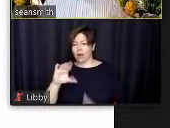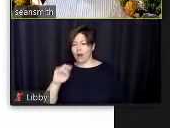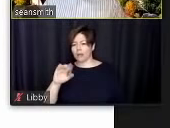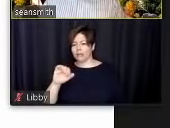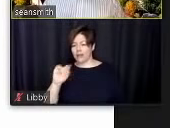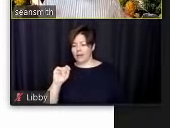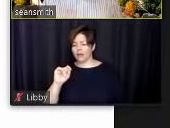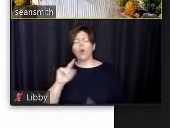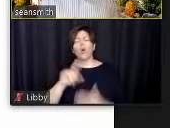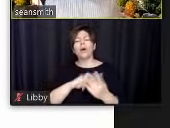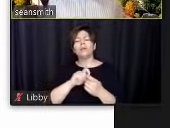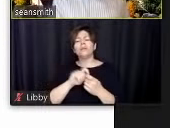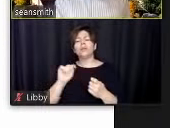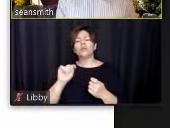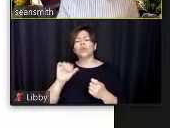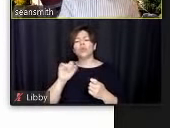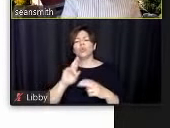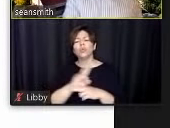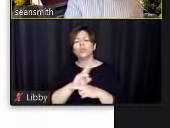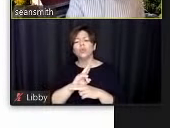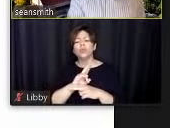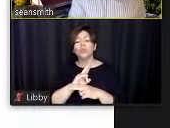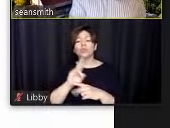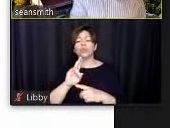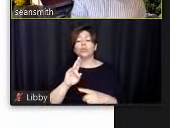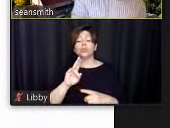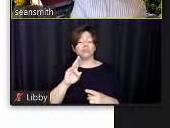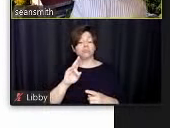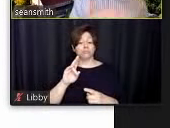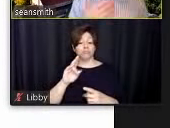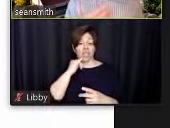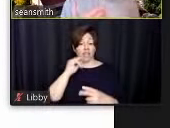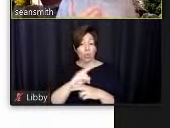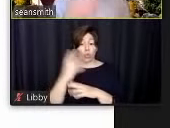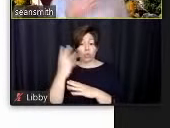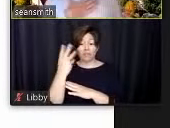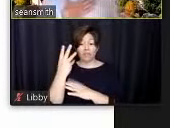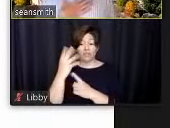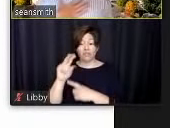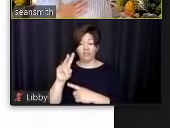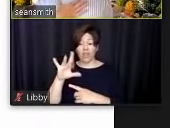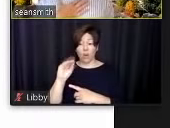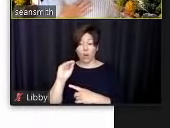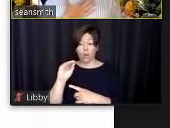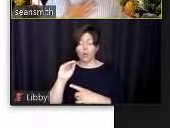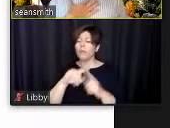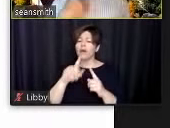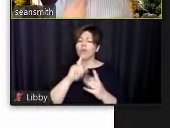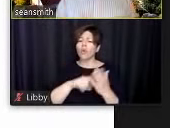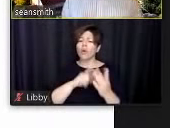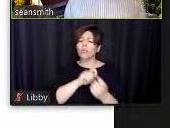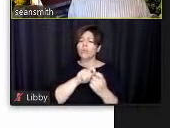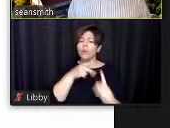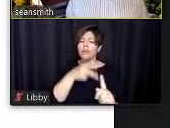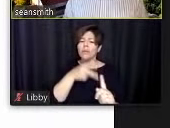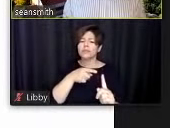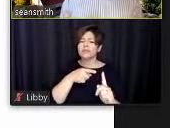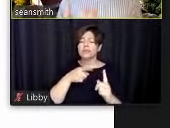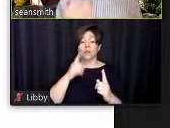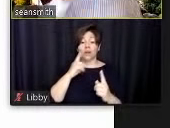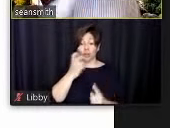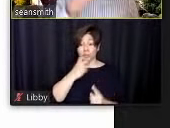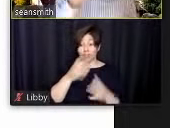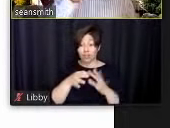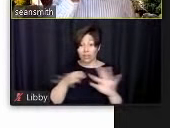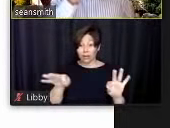purpose? Well, Sean, I'm going to use video. Well, for what purpose? So, for example, as a speech and language pathologist, I might be using video